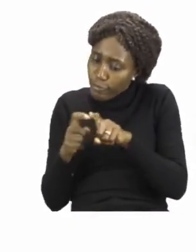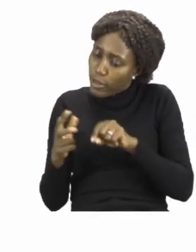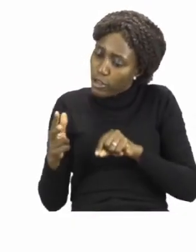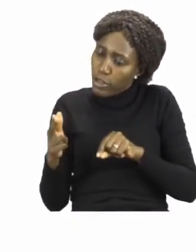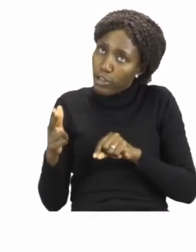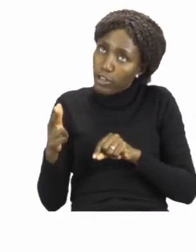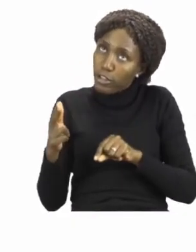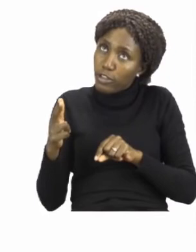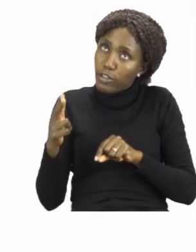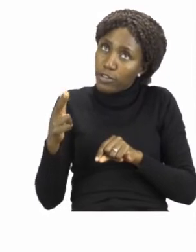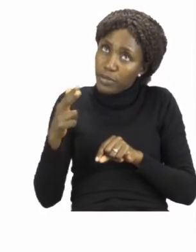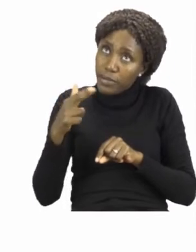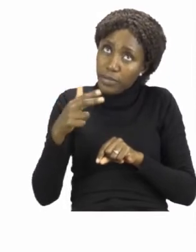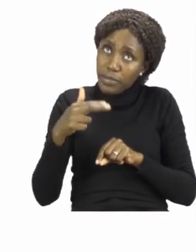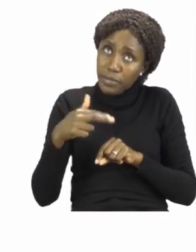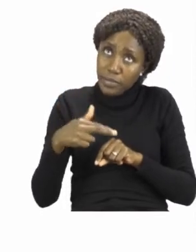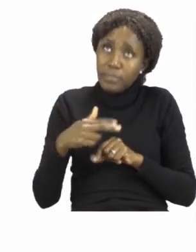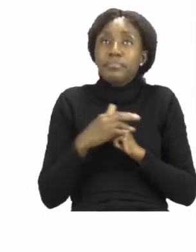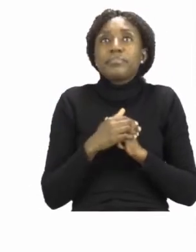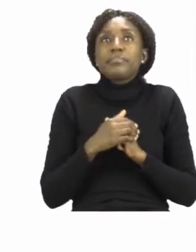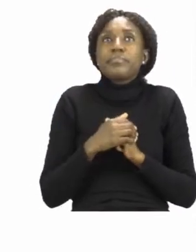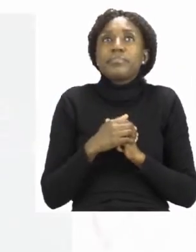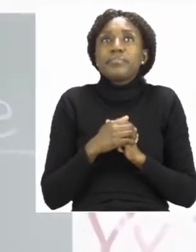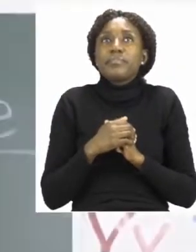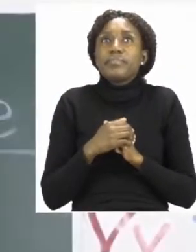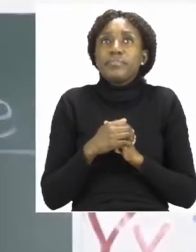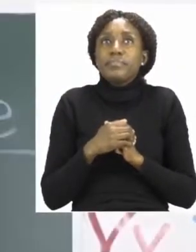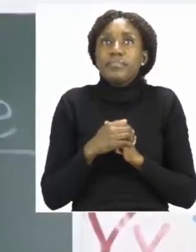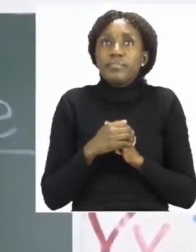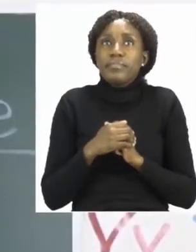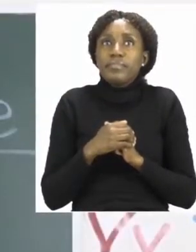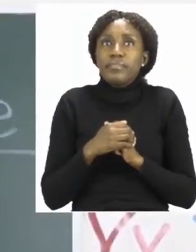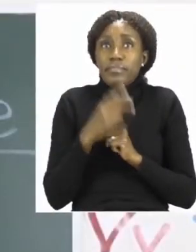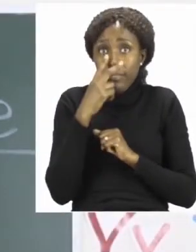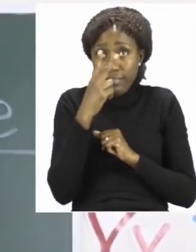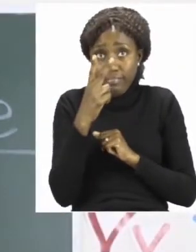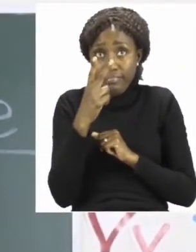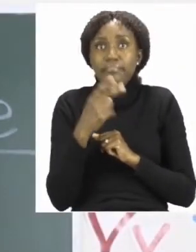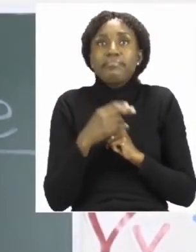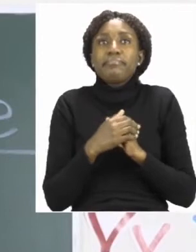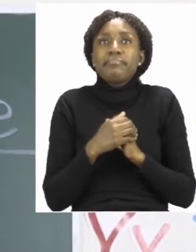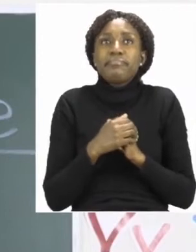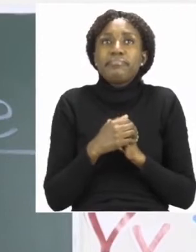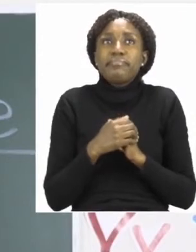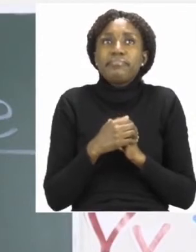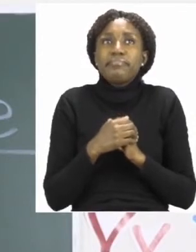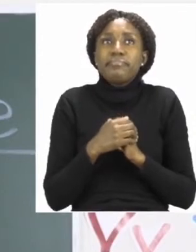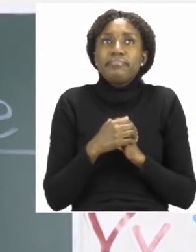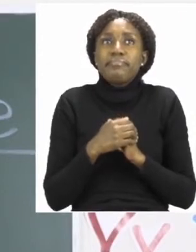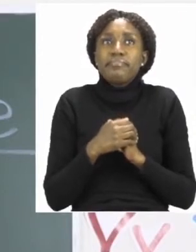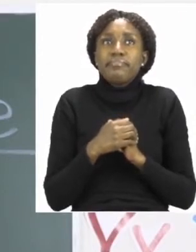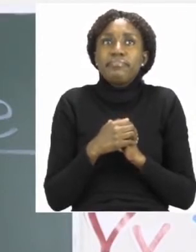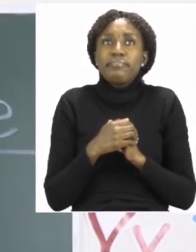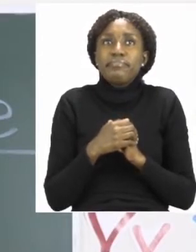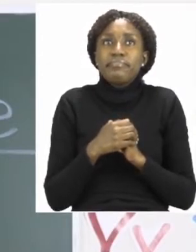on the line you have some straight lines and then you will have some